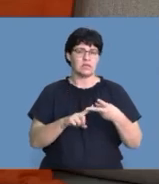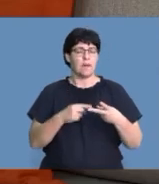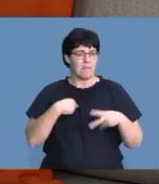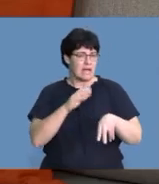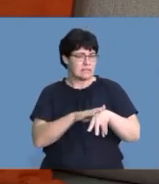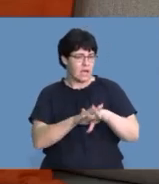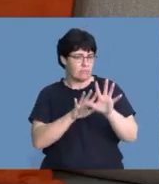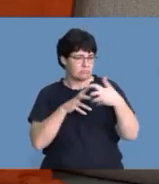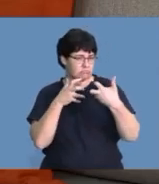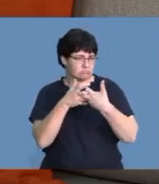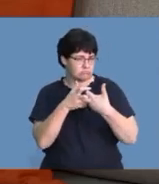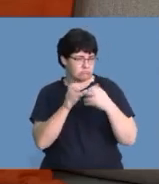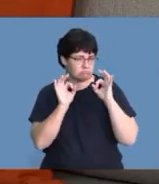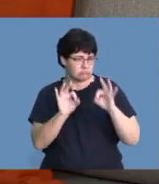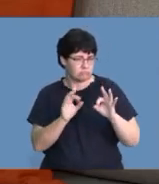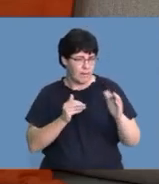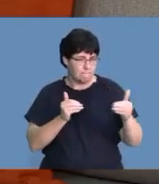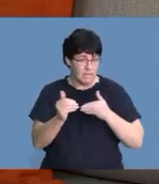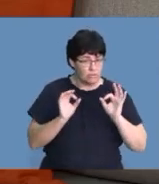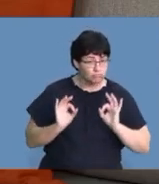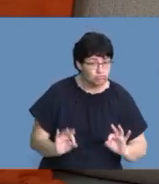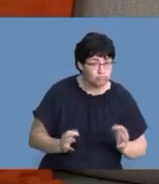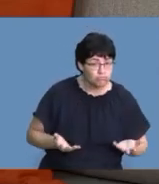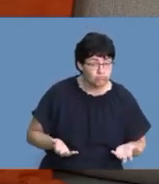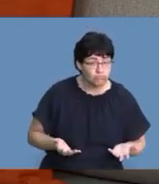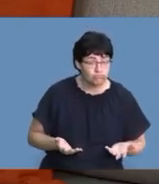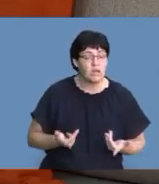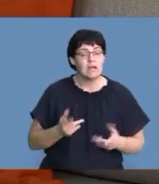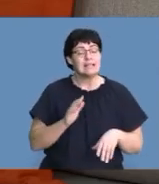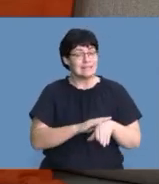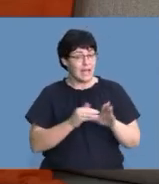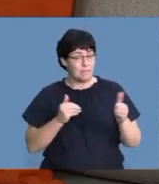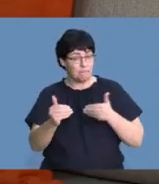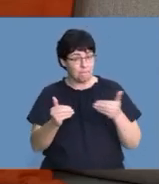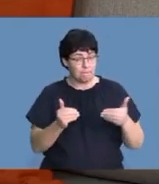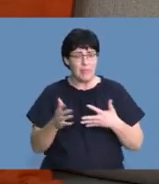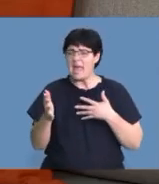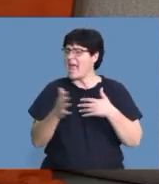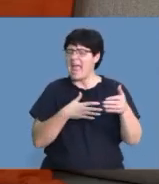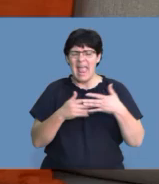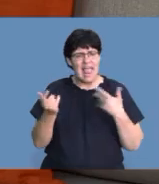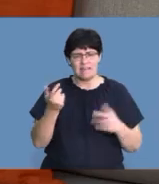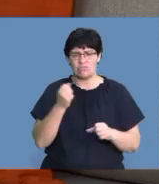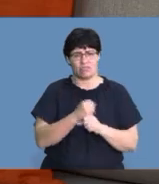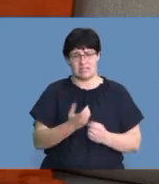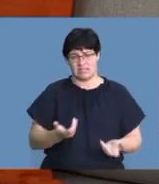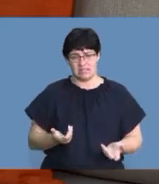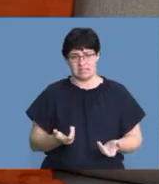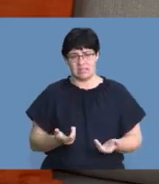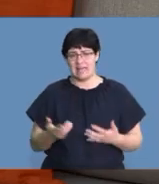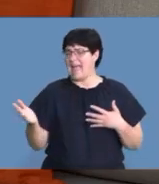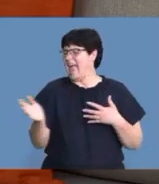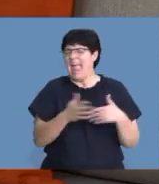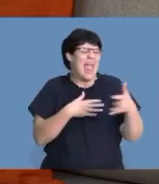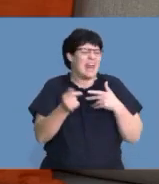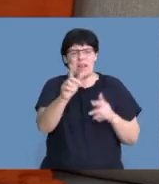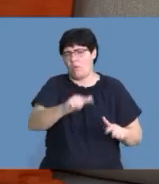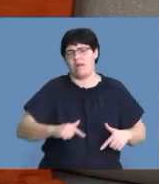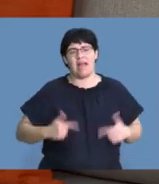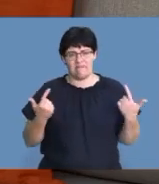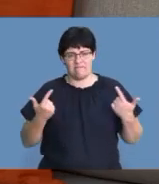am I looking at my time? How is my time management? Time management for us in any grade,